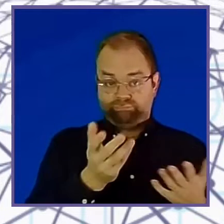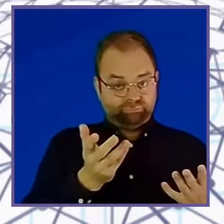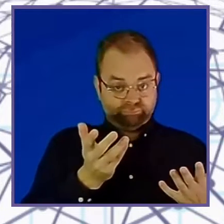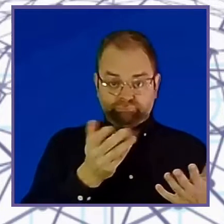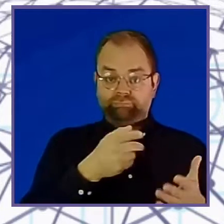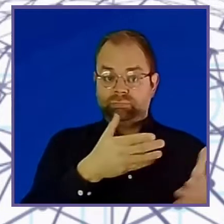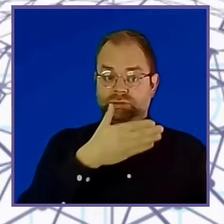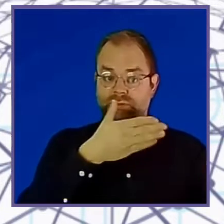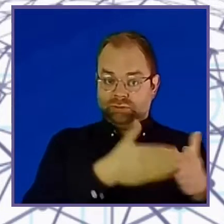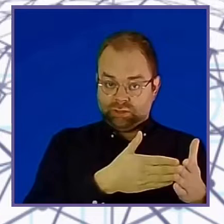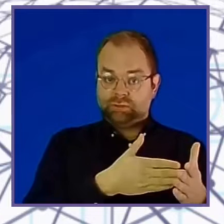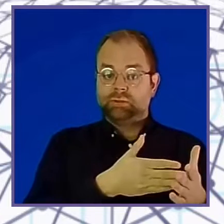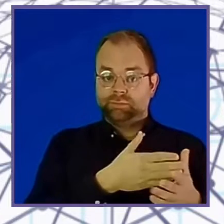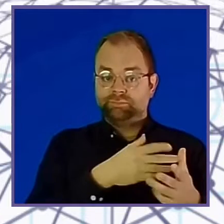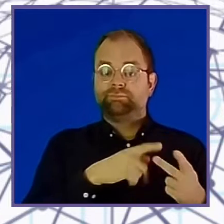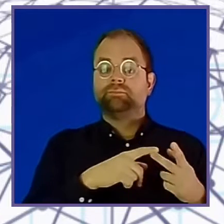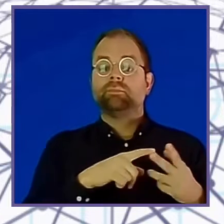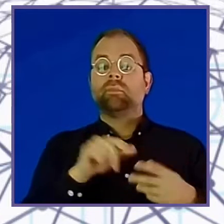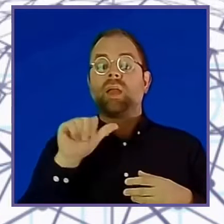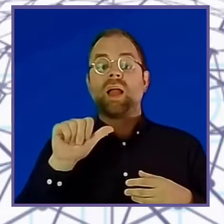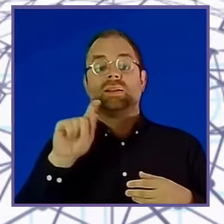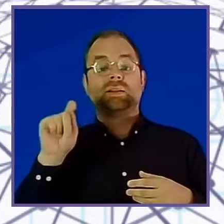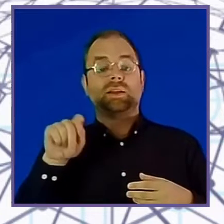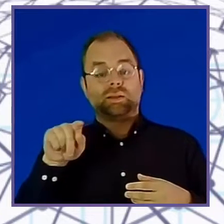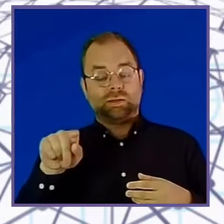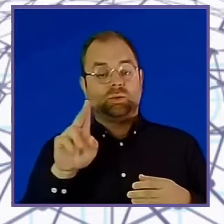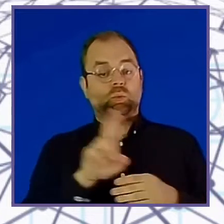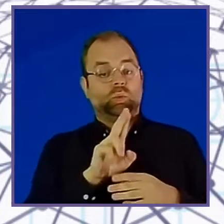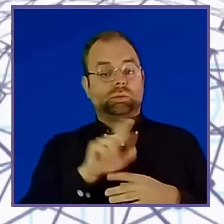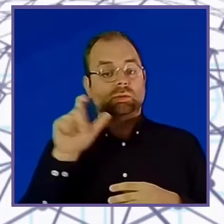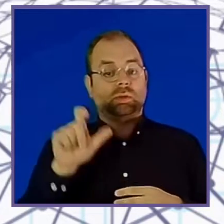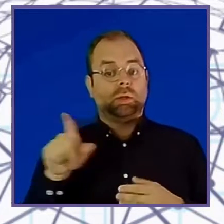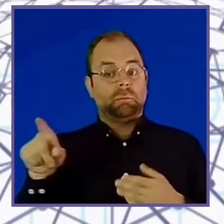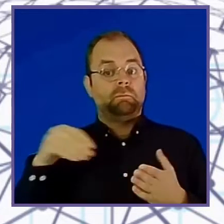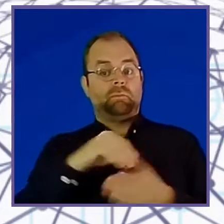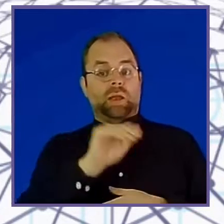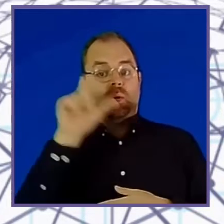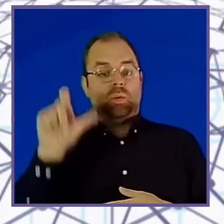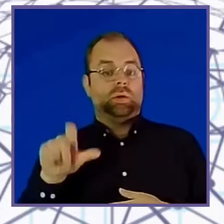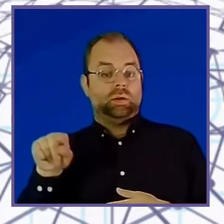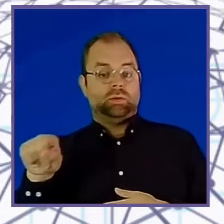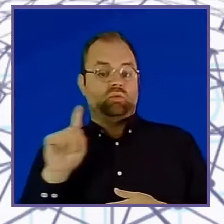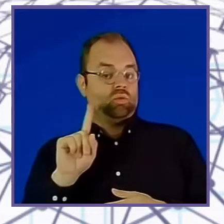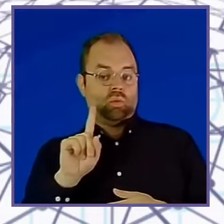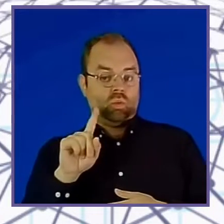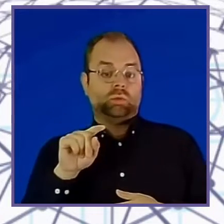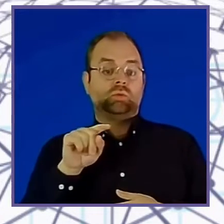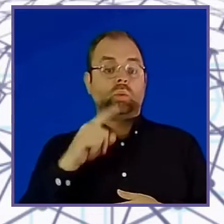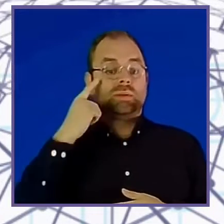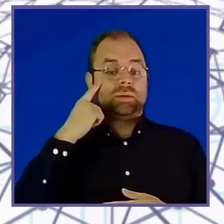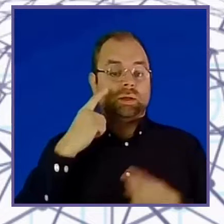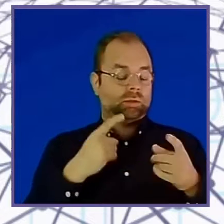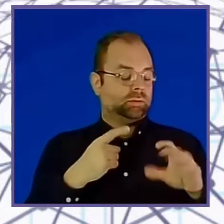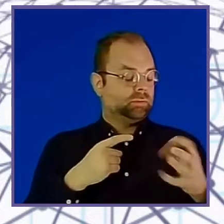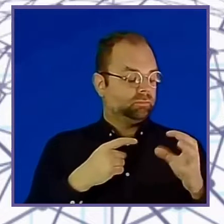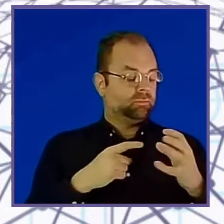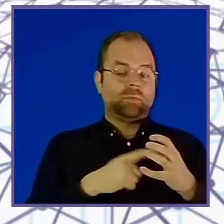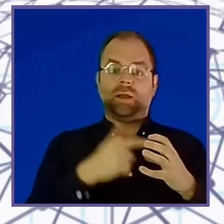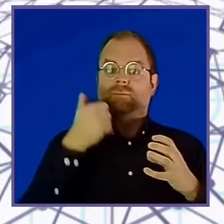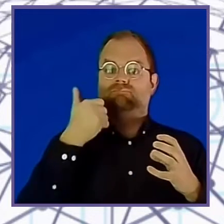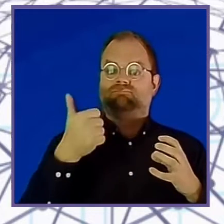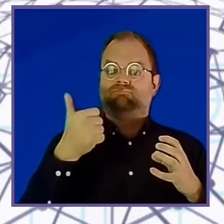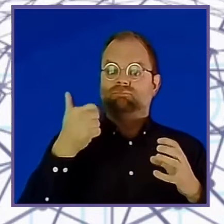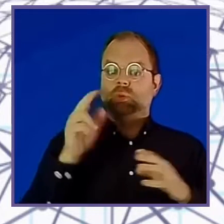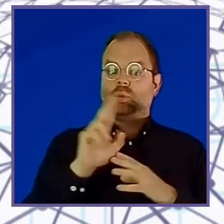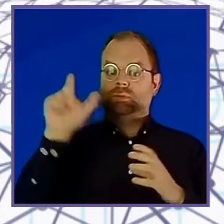the government, whether it's a relative, that this is something that is going to help this person and make your life easier